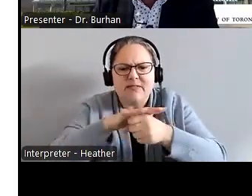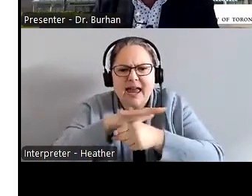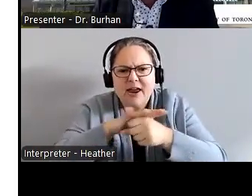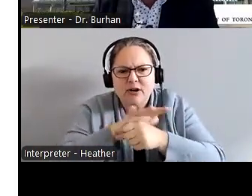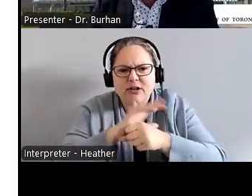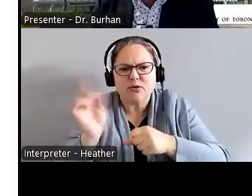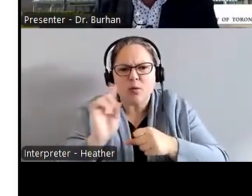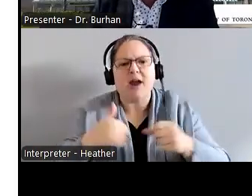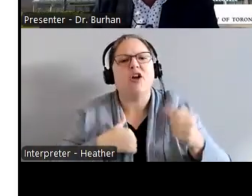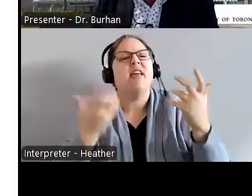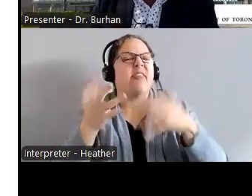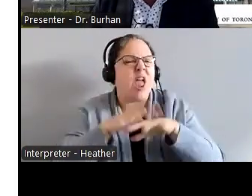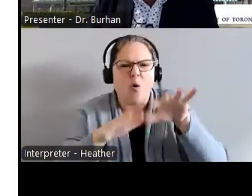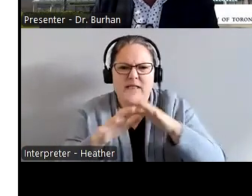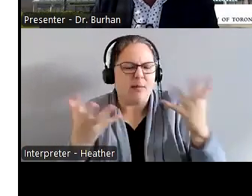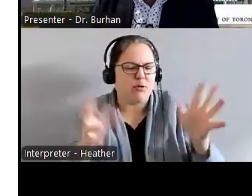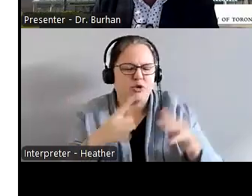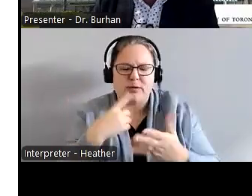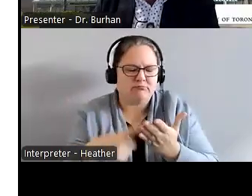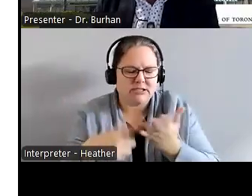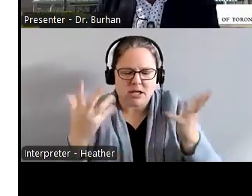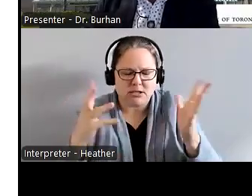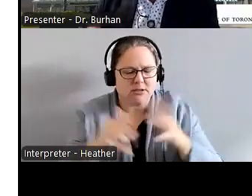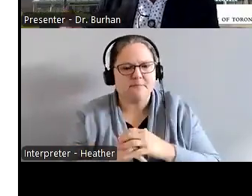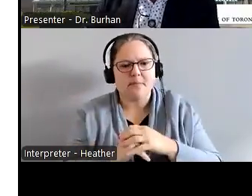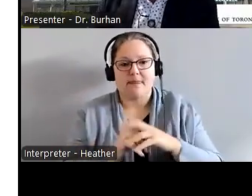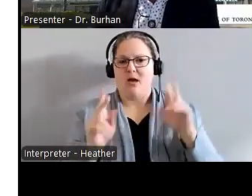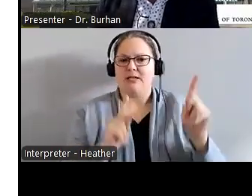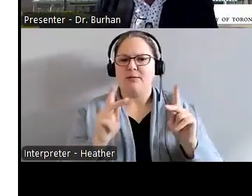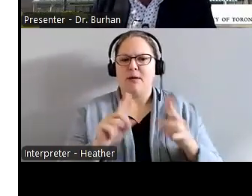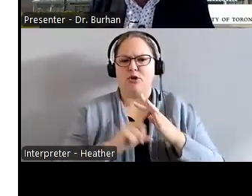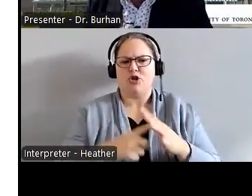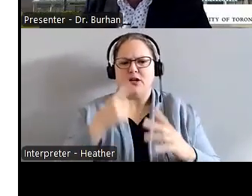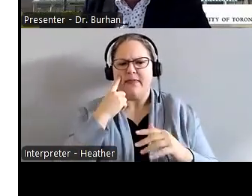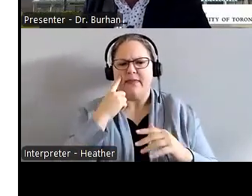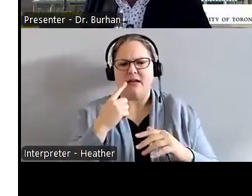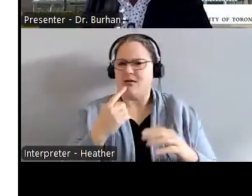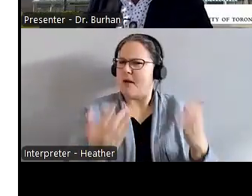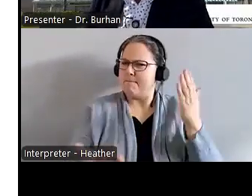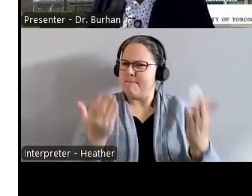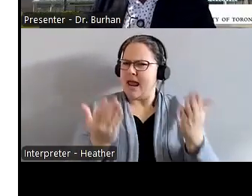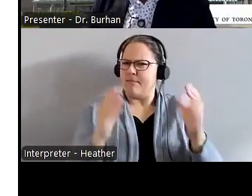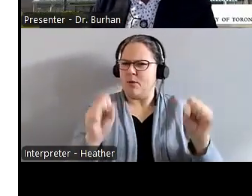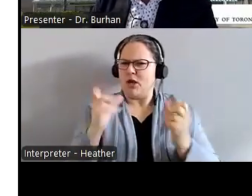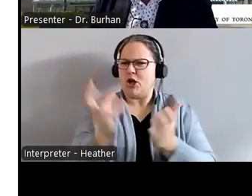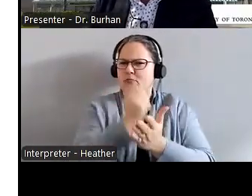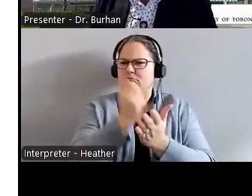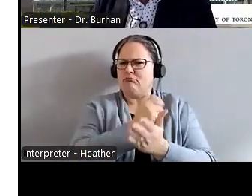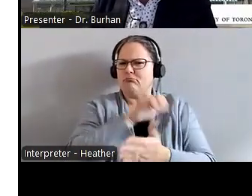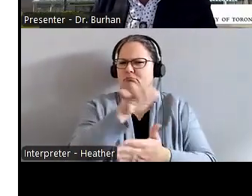I mentioned earlier. And then people start thinking, like, could we utilize this as a way